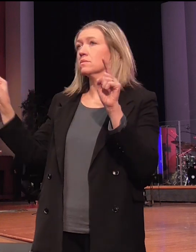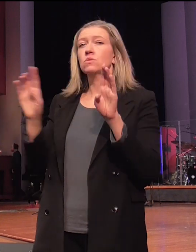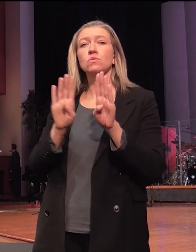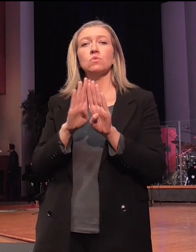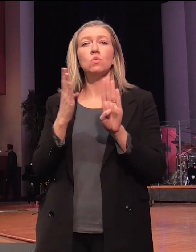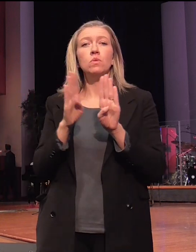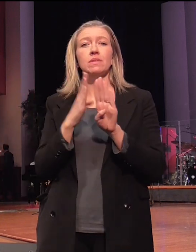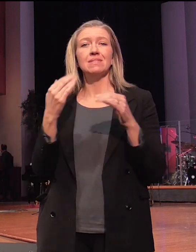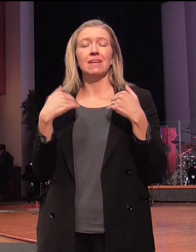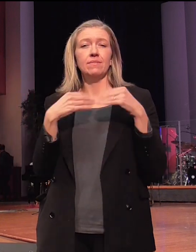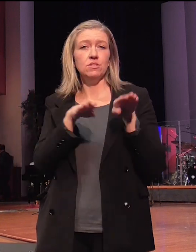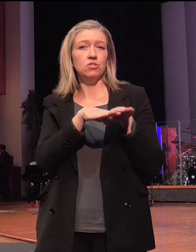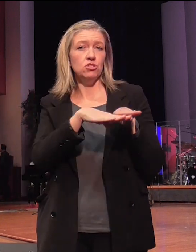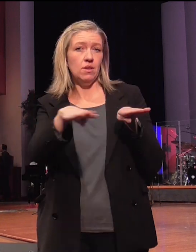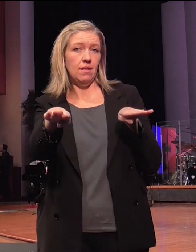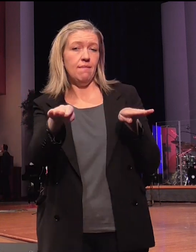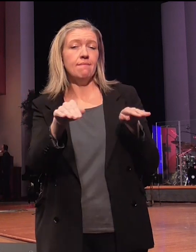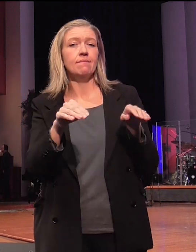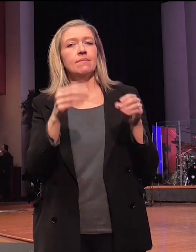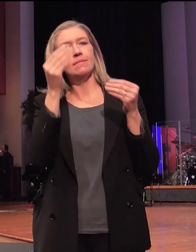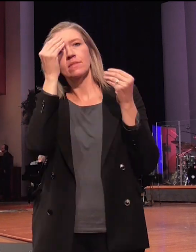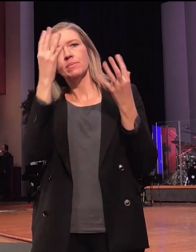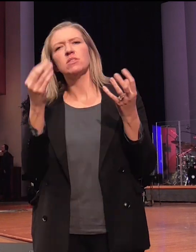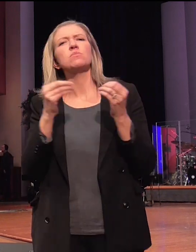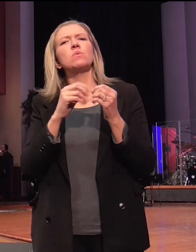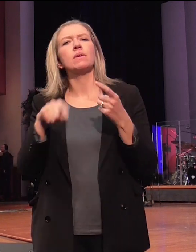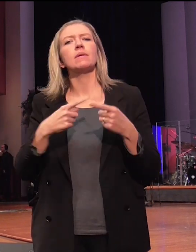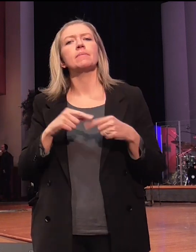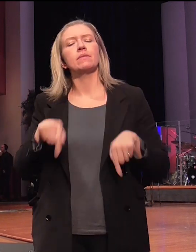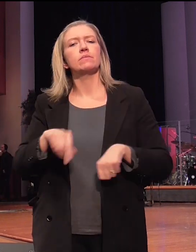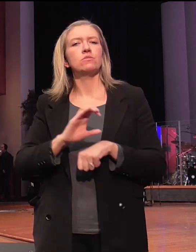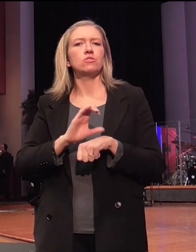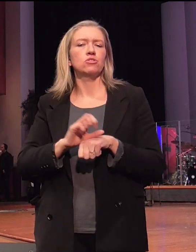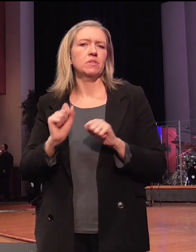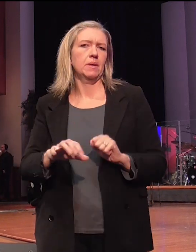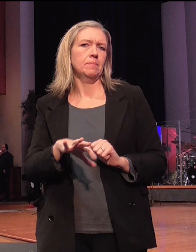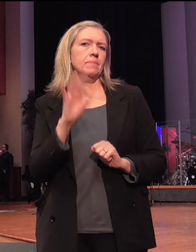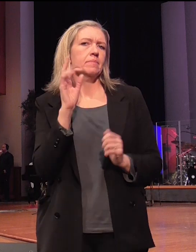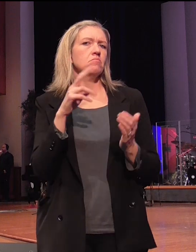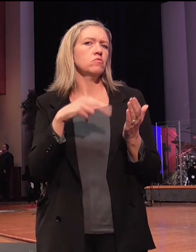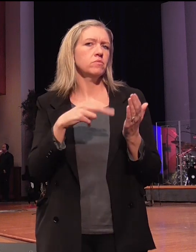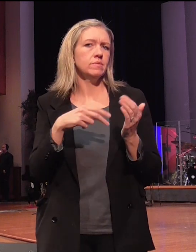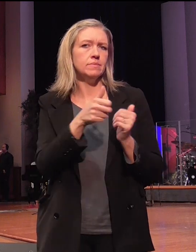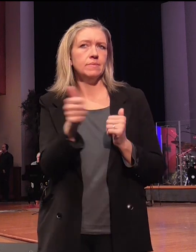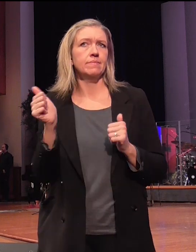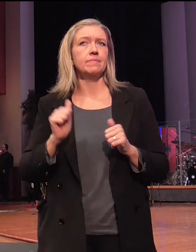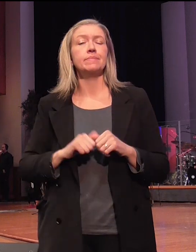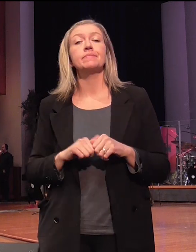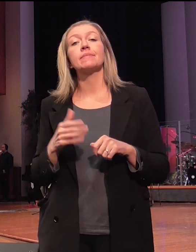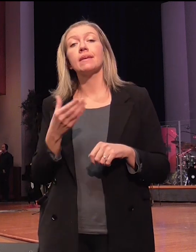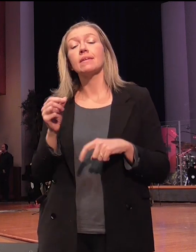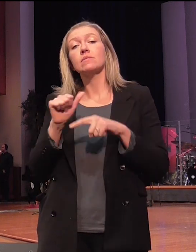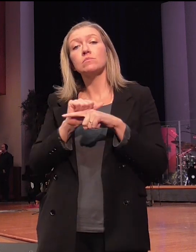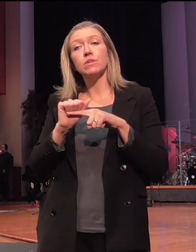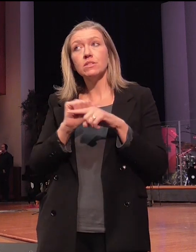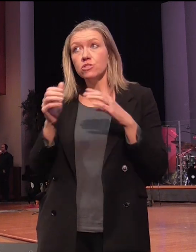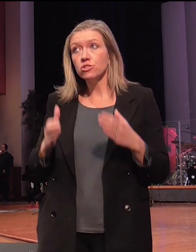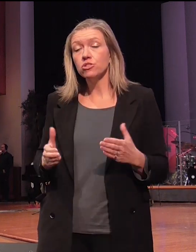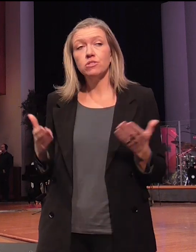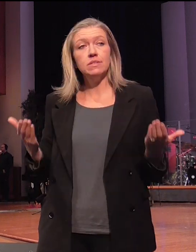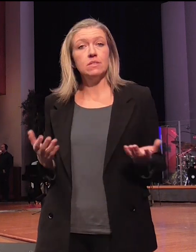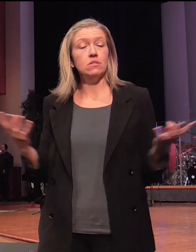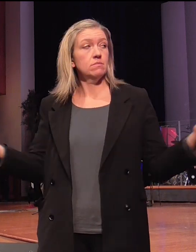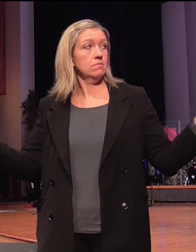there's a shelf there with information about Mile High, so you could pick something up. And also our practitioners are present